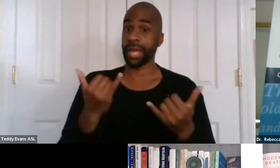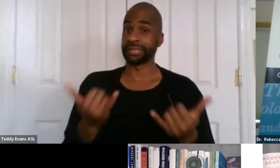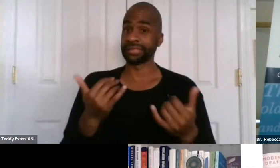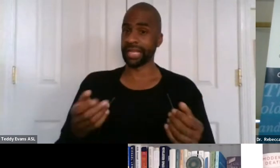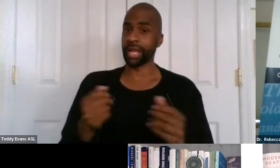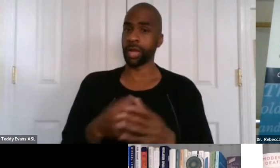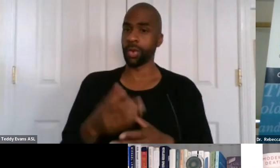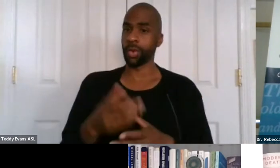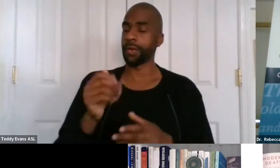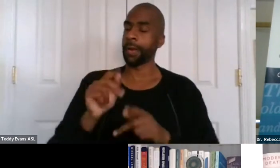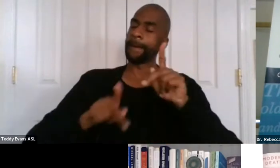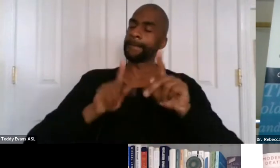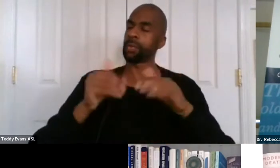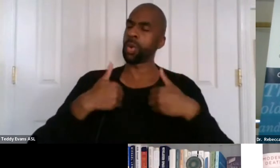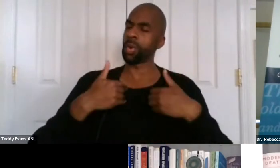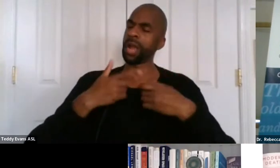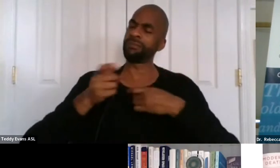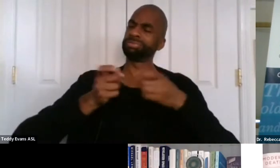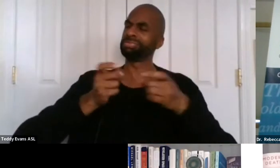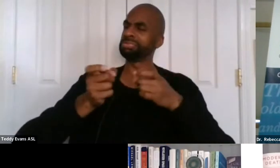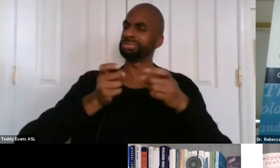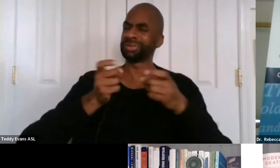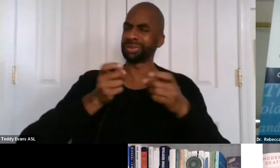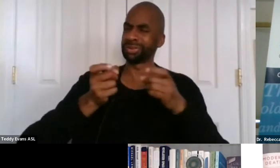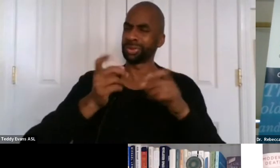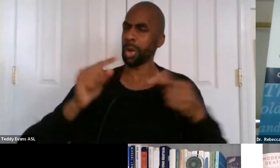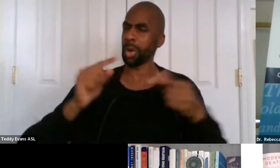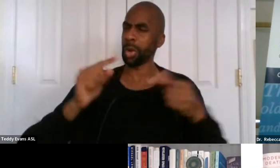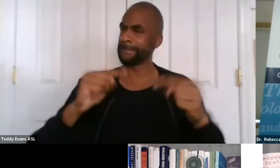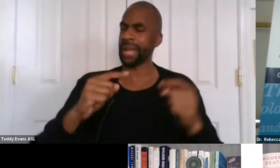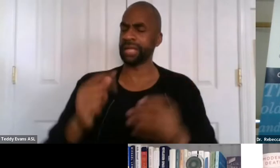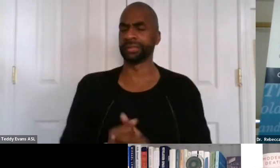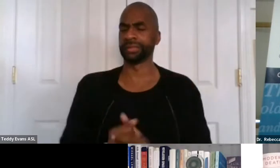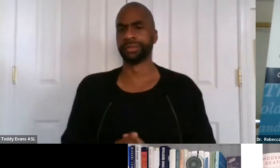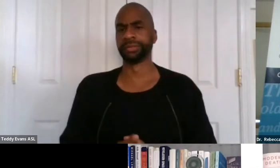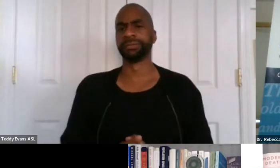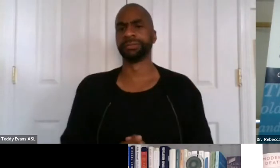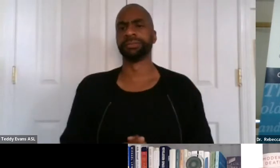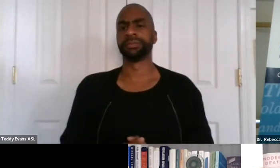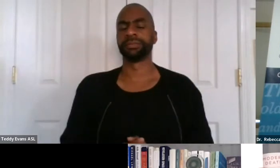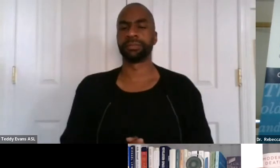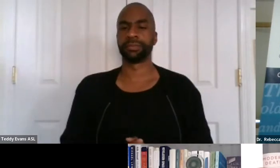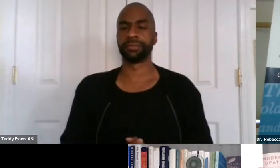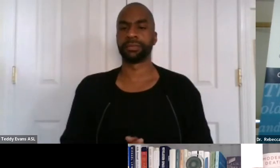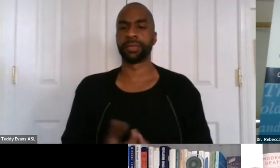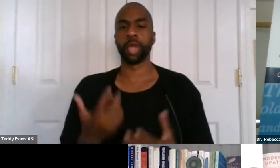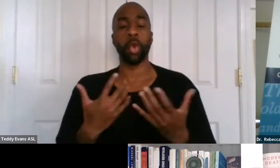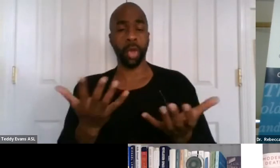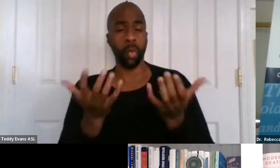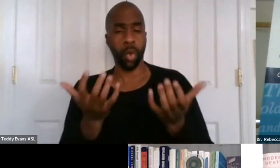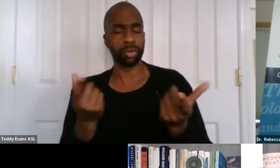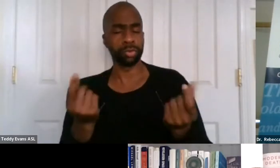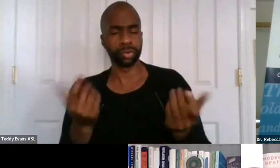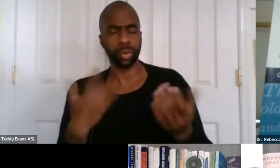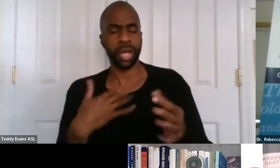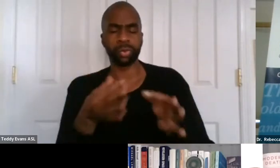uncontrolled pain. And yet, because our tools were so simple and our approach was so simple, and we wanted to take something so complex and simplify it to our tools, which